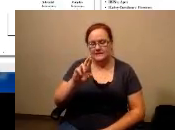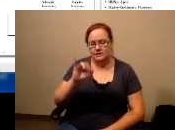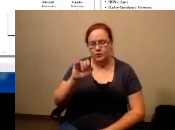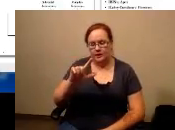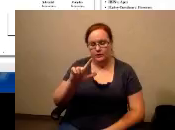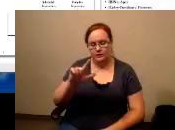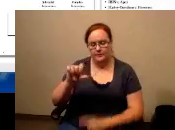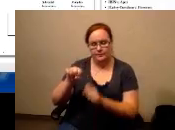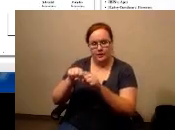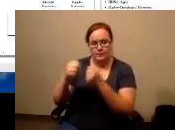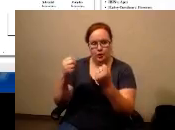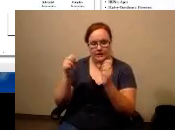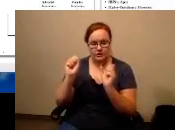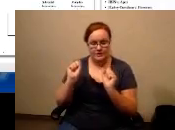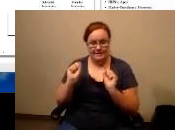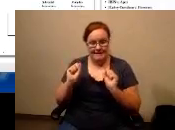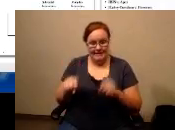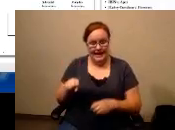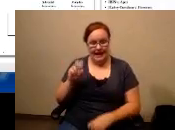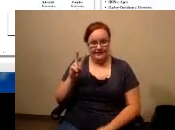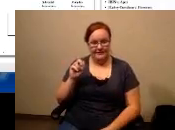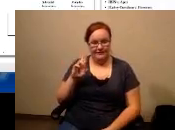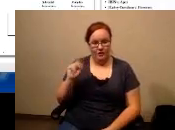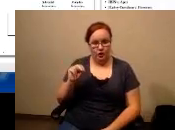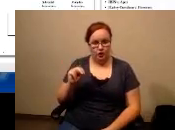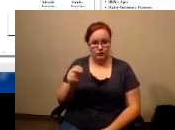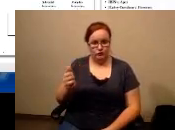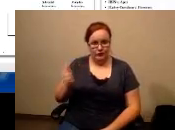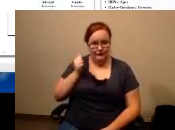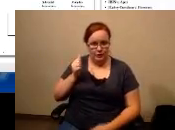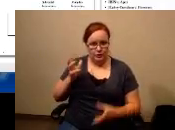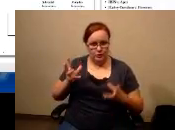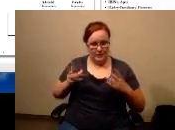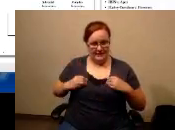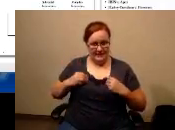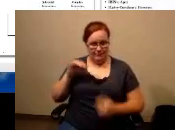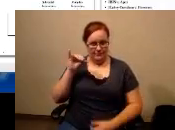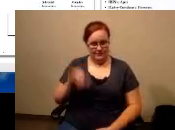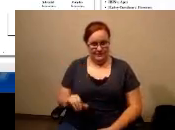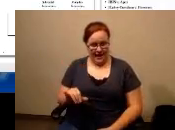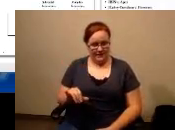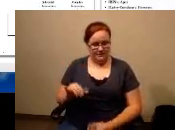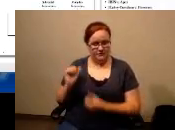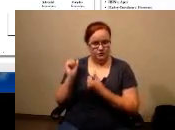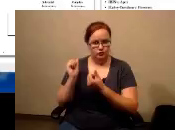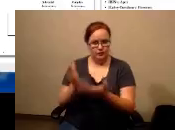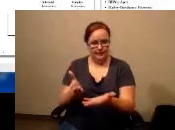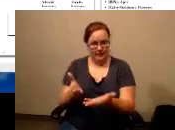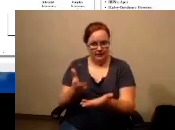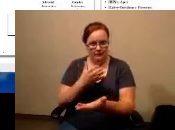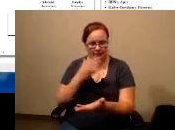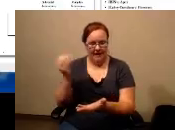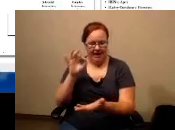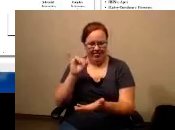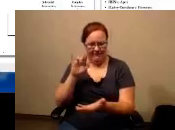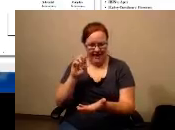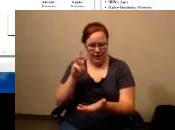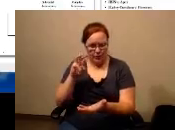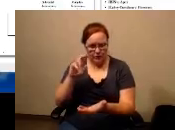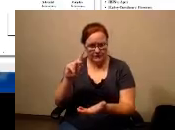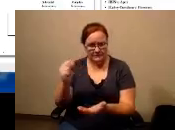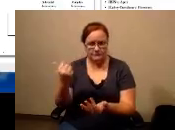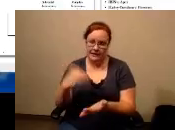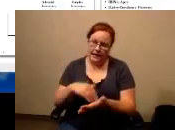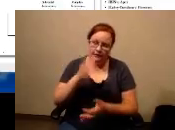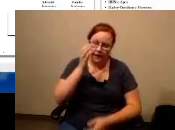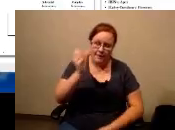Can Vern refuse to accept the shipment? Can Vern refuse to pay for the fireworks? Again, common sense. He ought